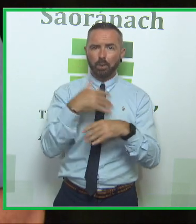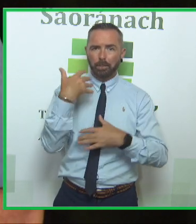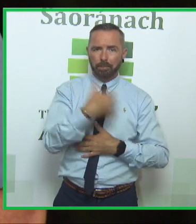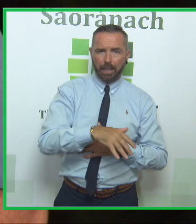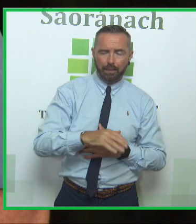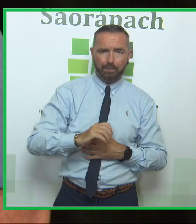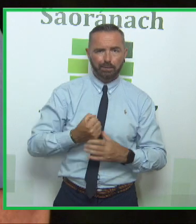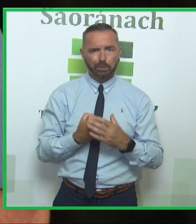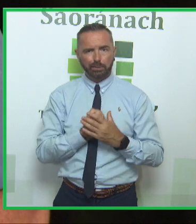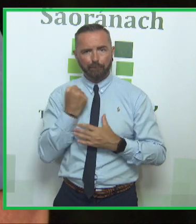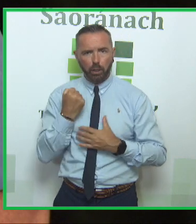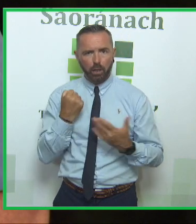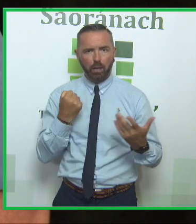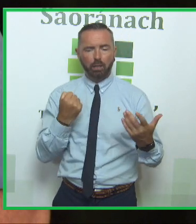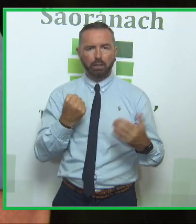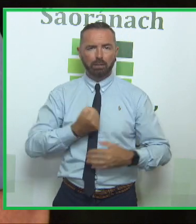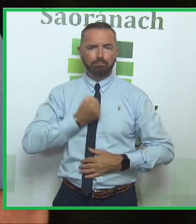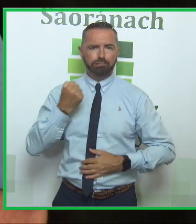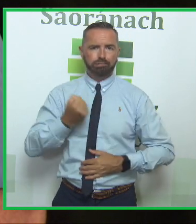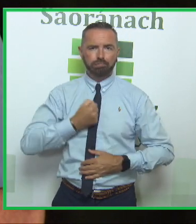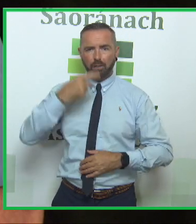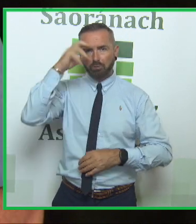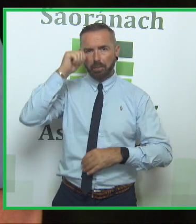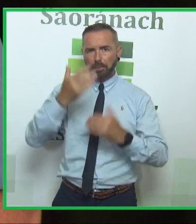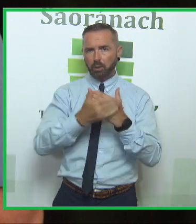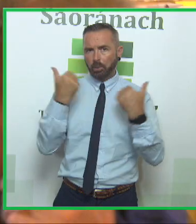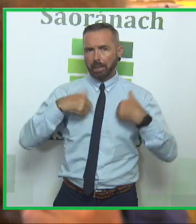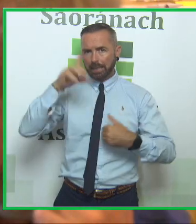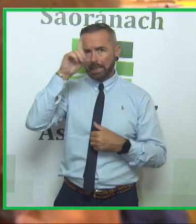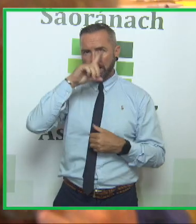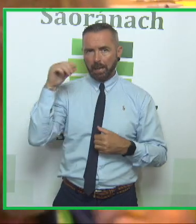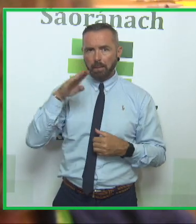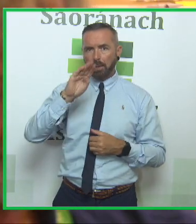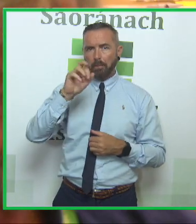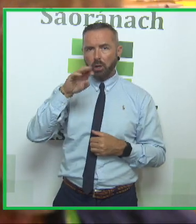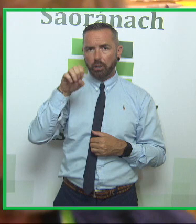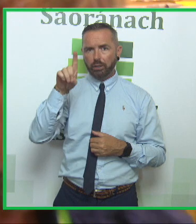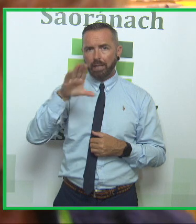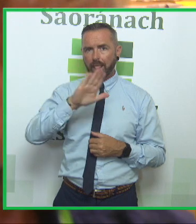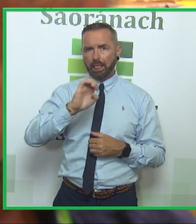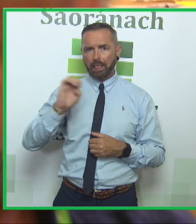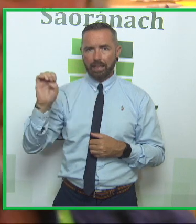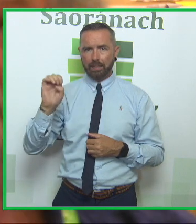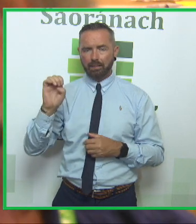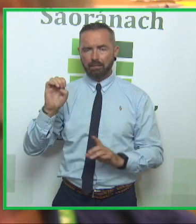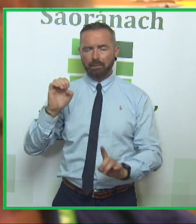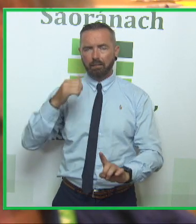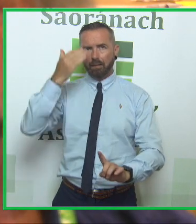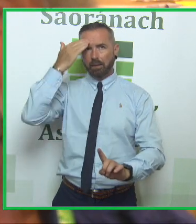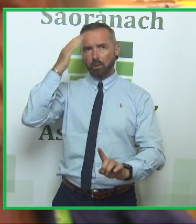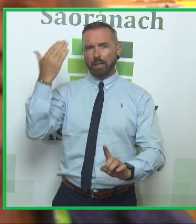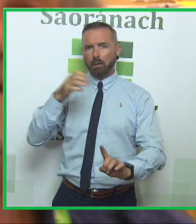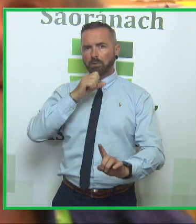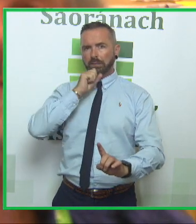hurt and whatever. I remember a young man named Bernard Lee, and when it struck home to me first when I realised the seriousness of it as a